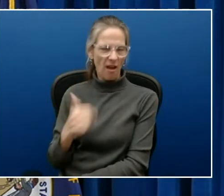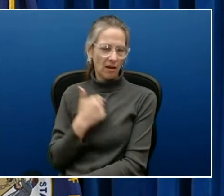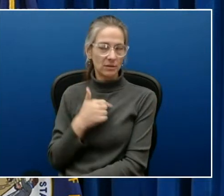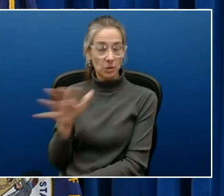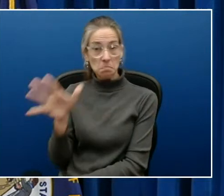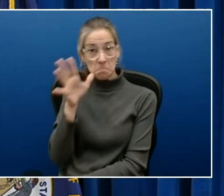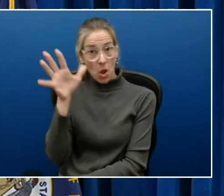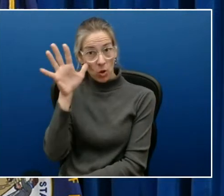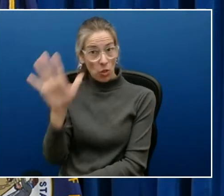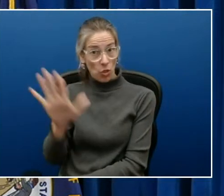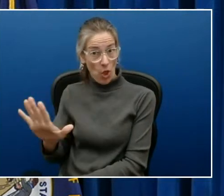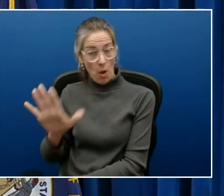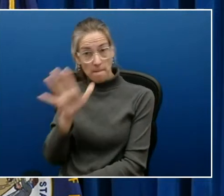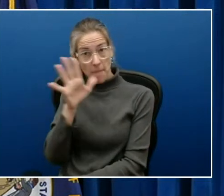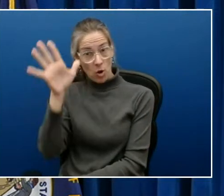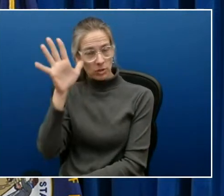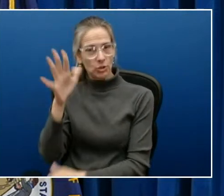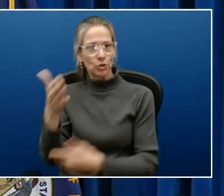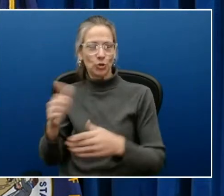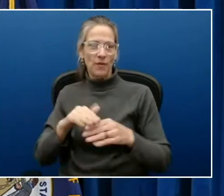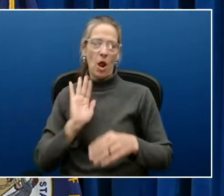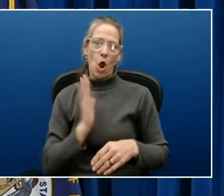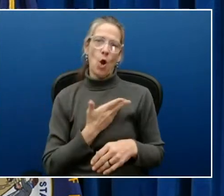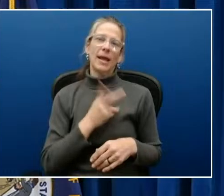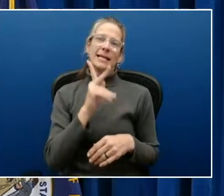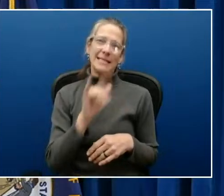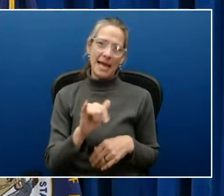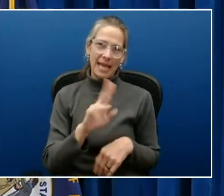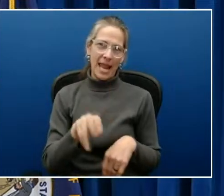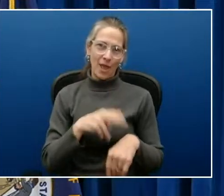in our own Kentucky National Guard. So Madison.